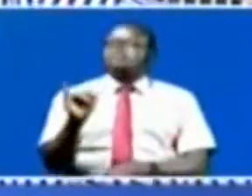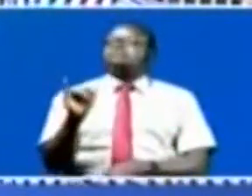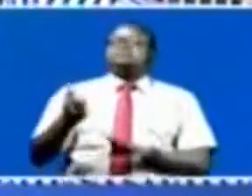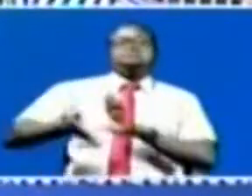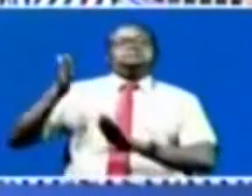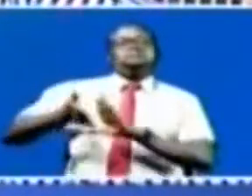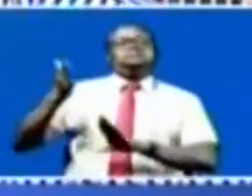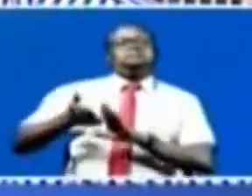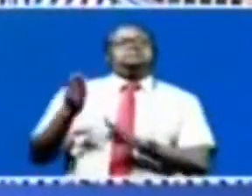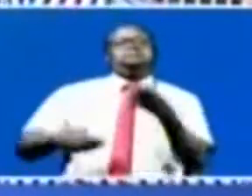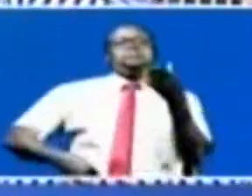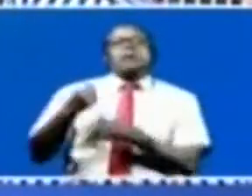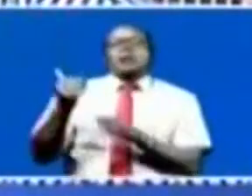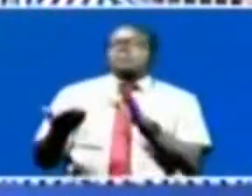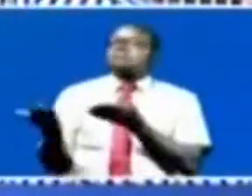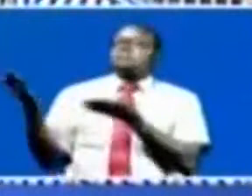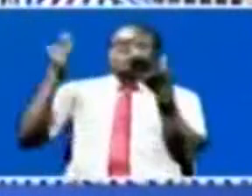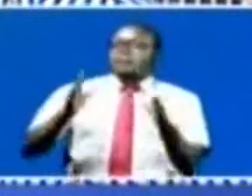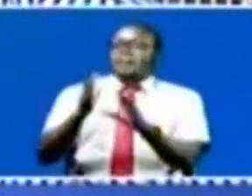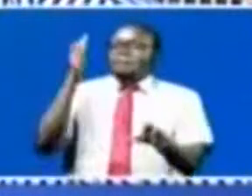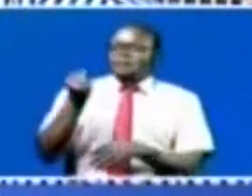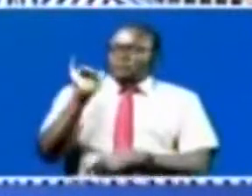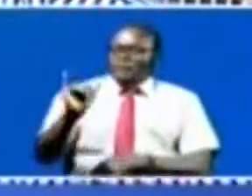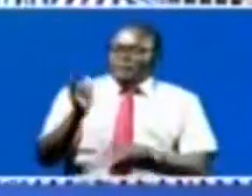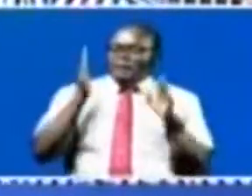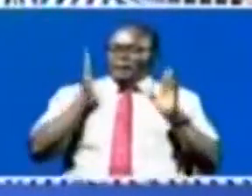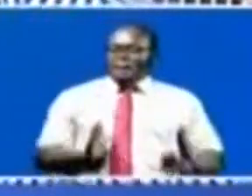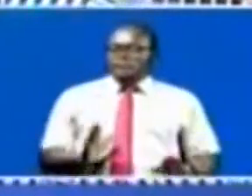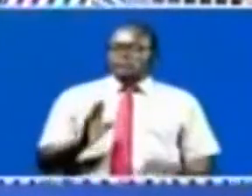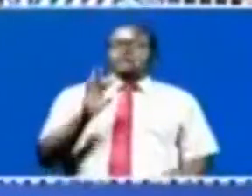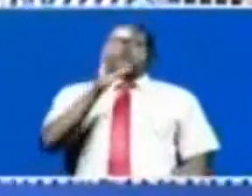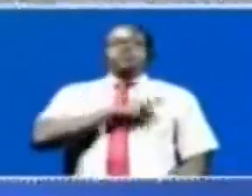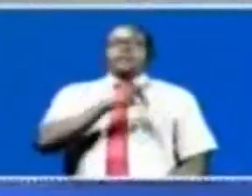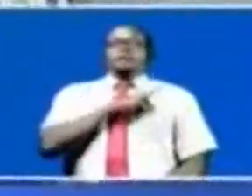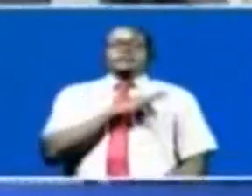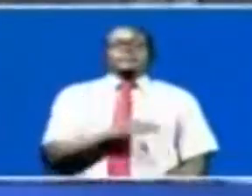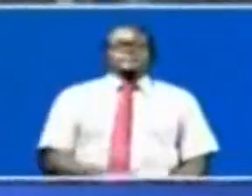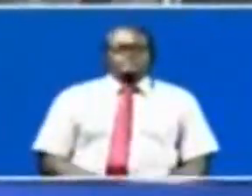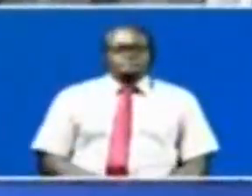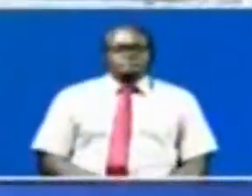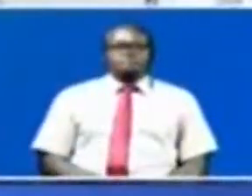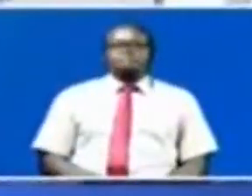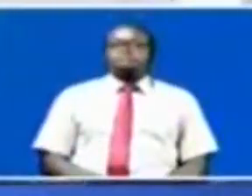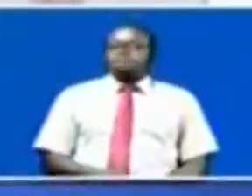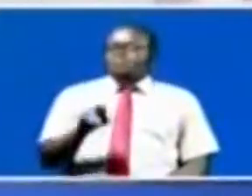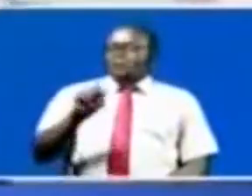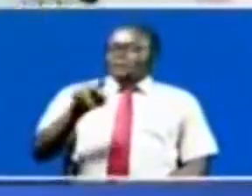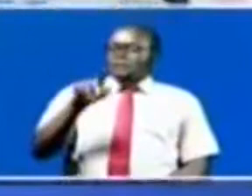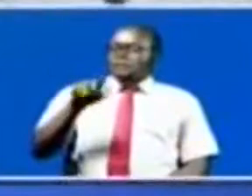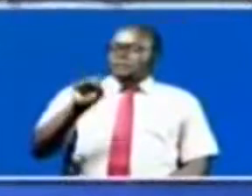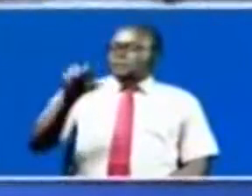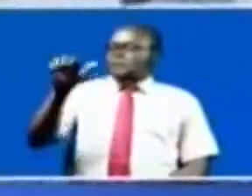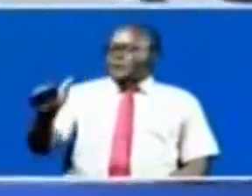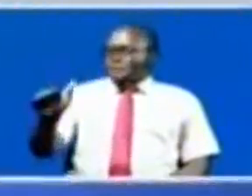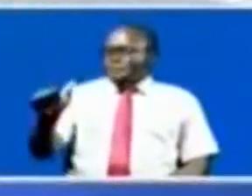yanaharakishwa, yanunuliwe haraka iwezekanavyo, ndio mtu aweze kupata kima chake. As the National Transport and Safety Authority,